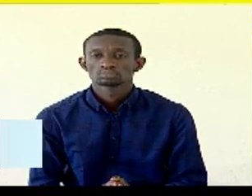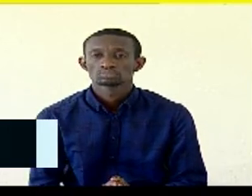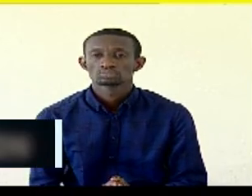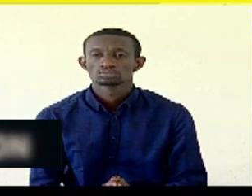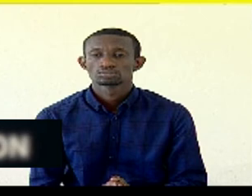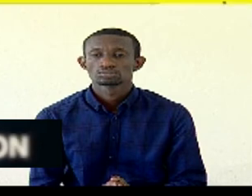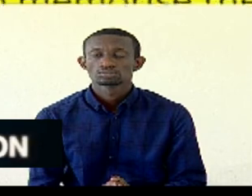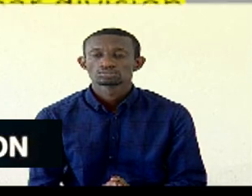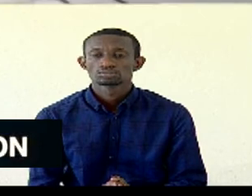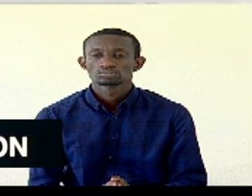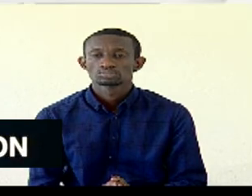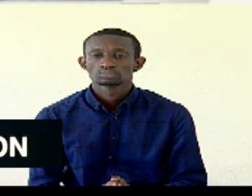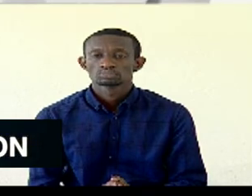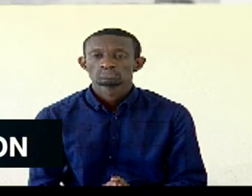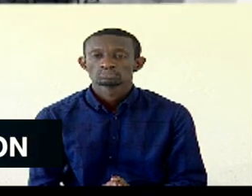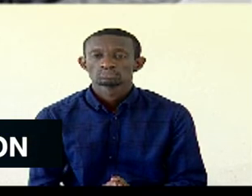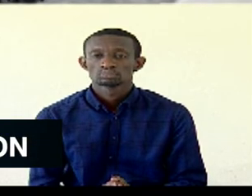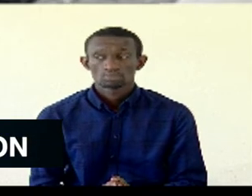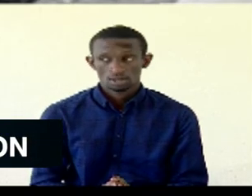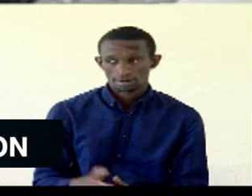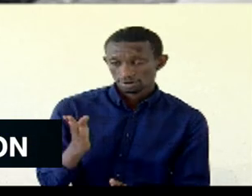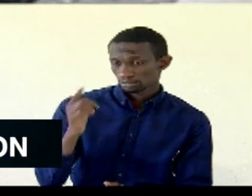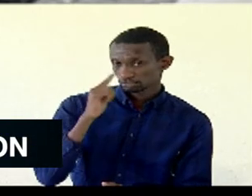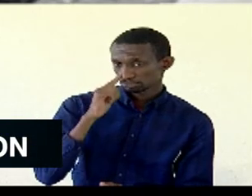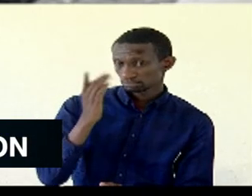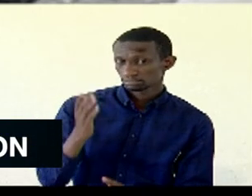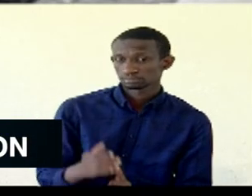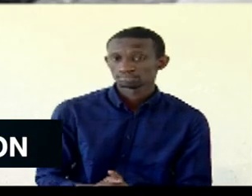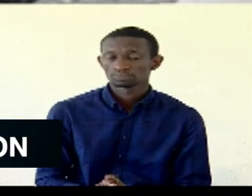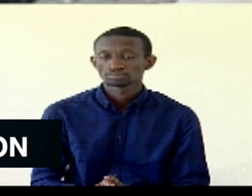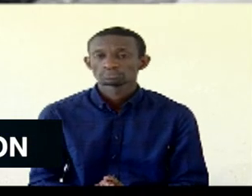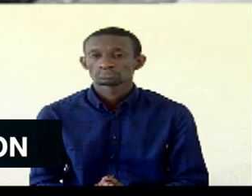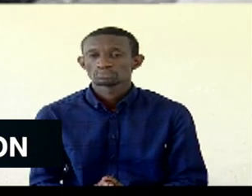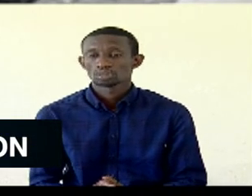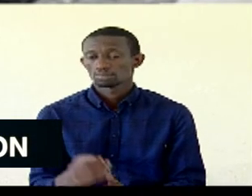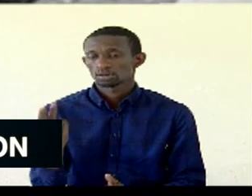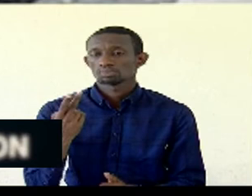So, there is something else we need to look at.